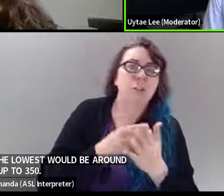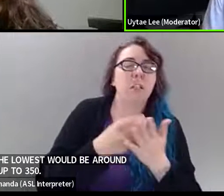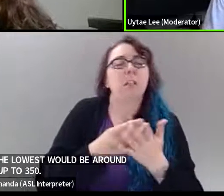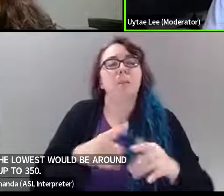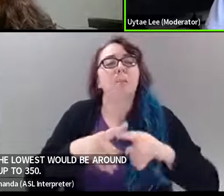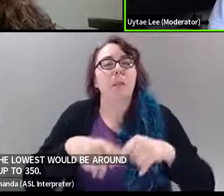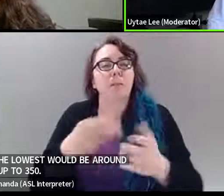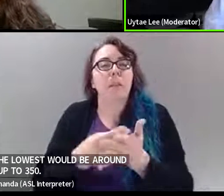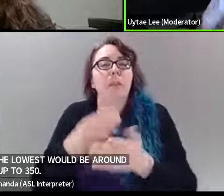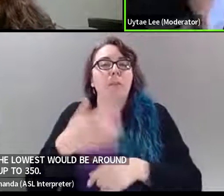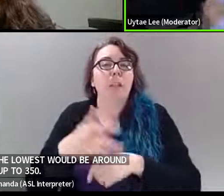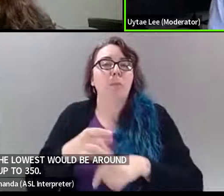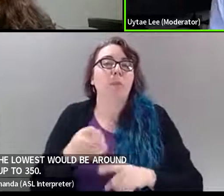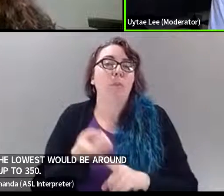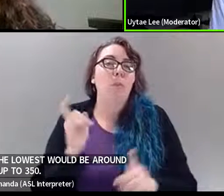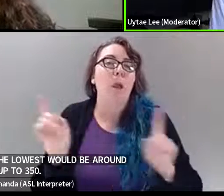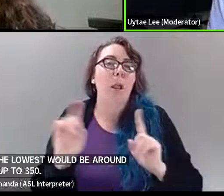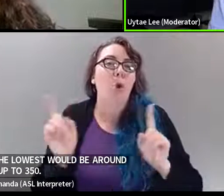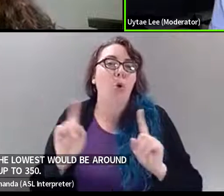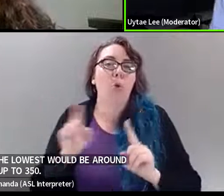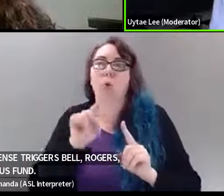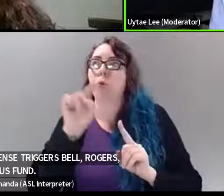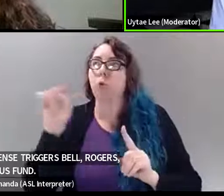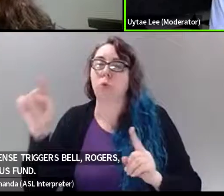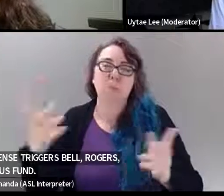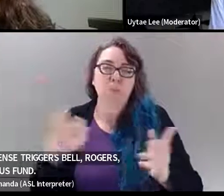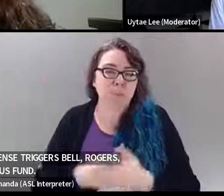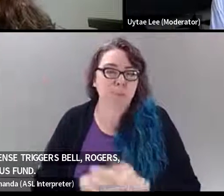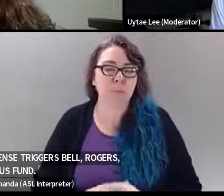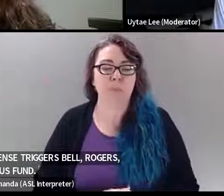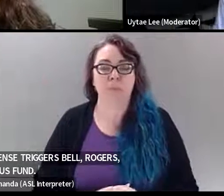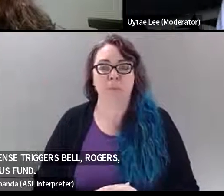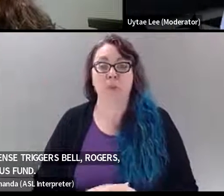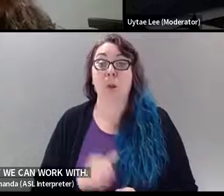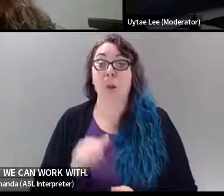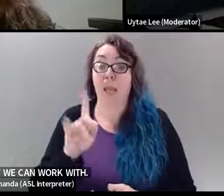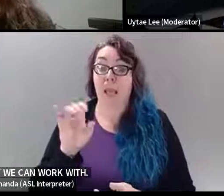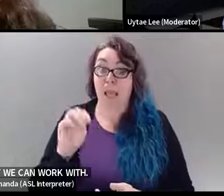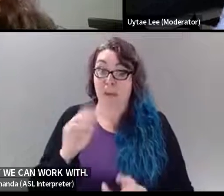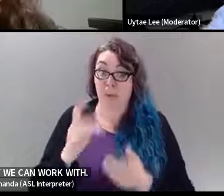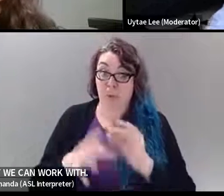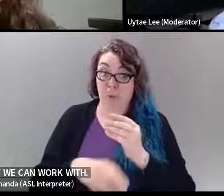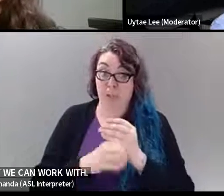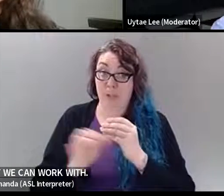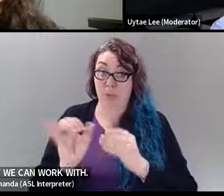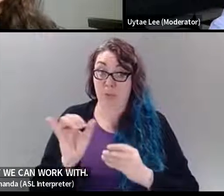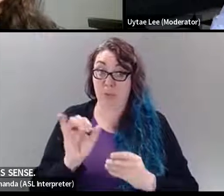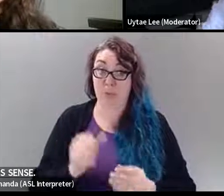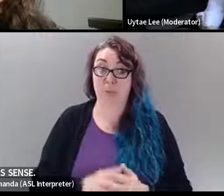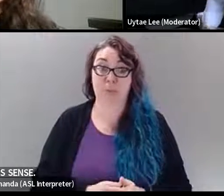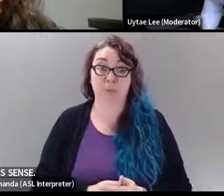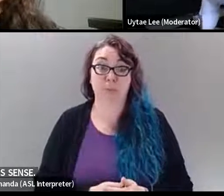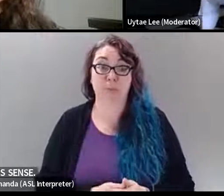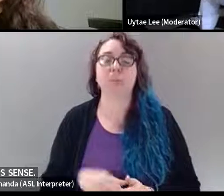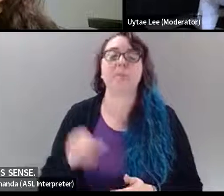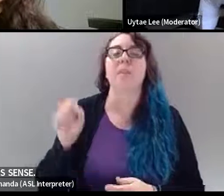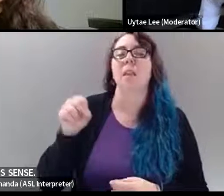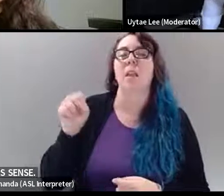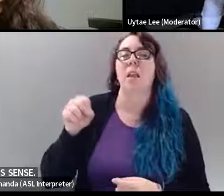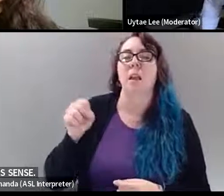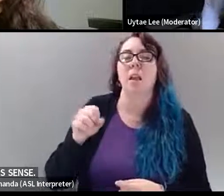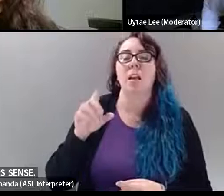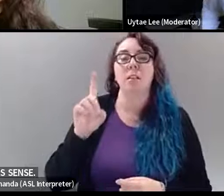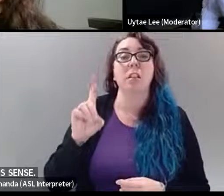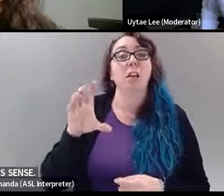know what? I do see Adam has had his hand up too, so you have a word for sure. Sure. So generally, the documentary series